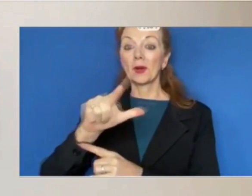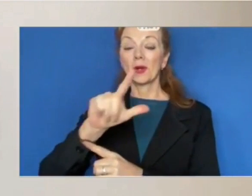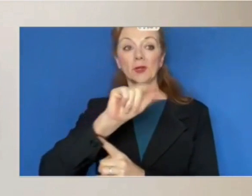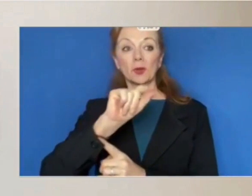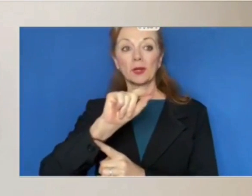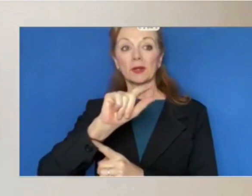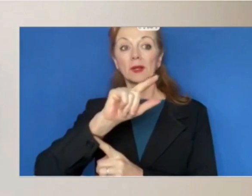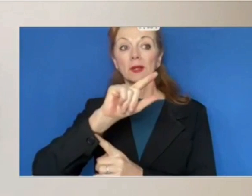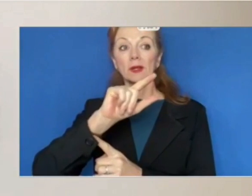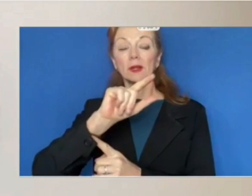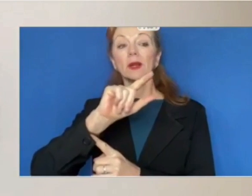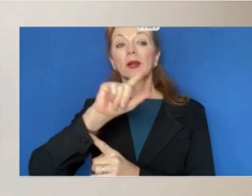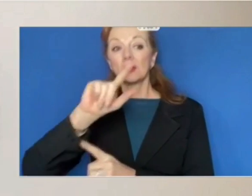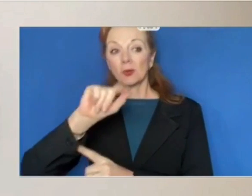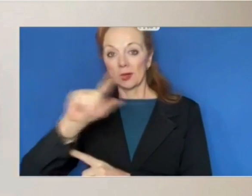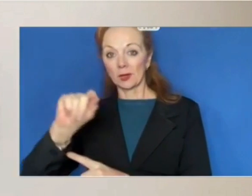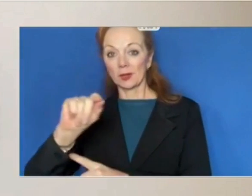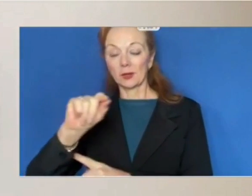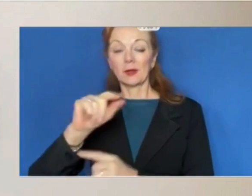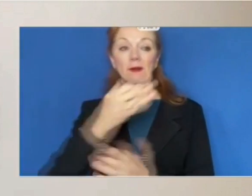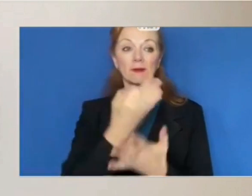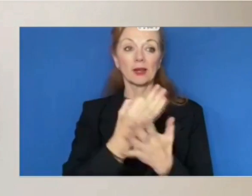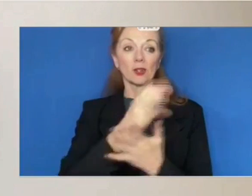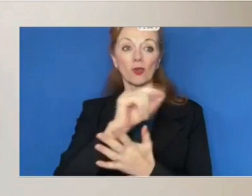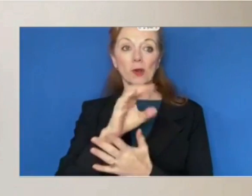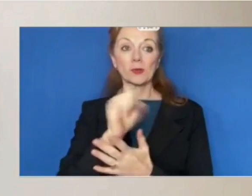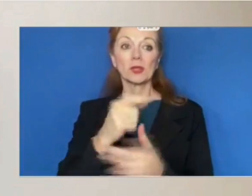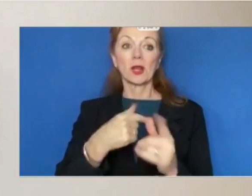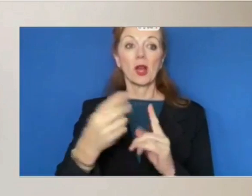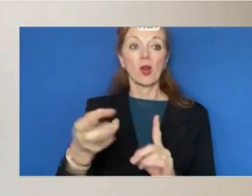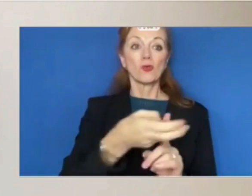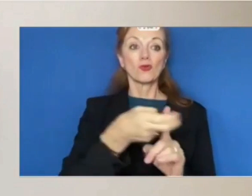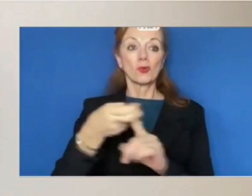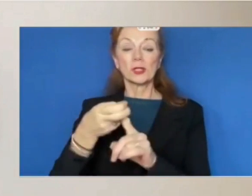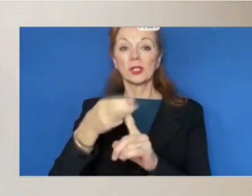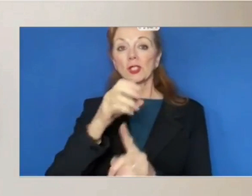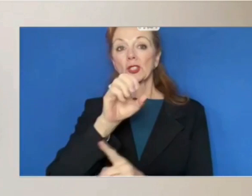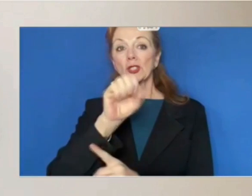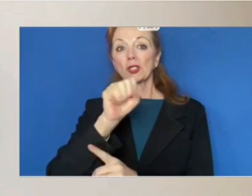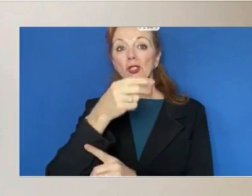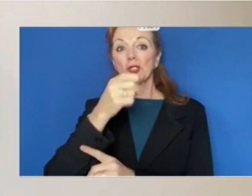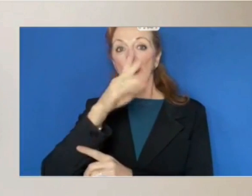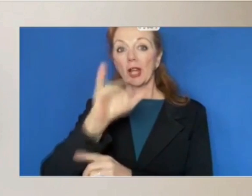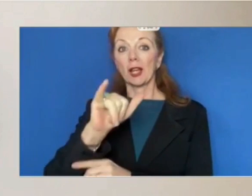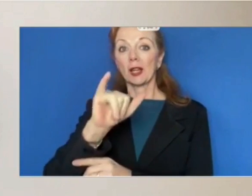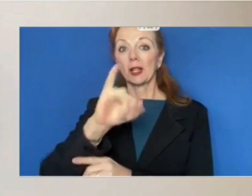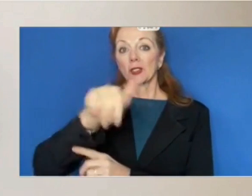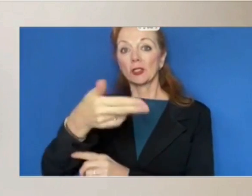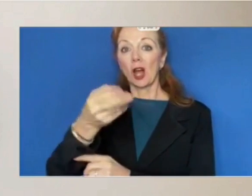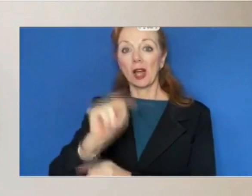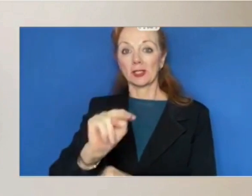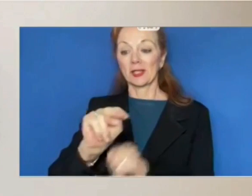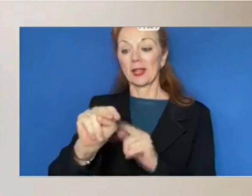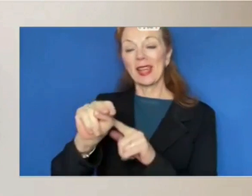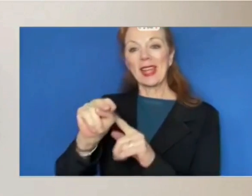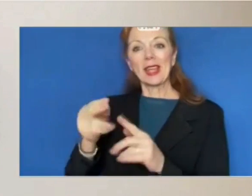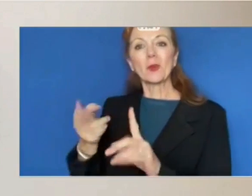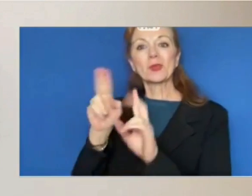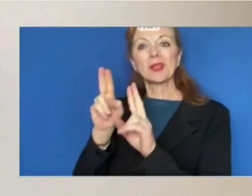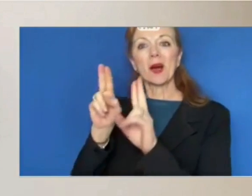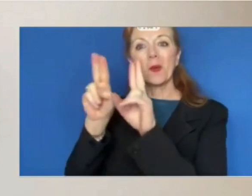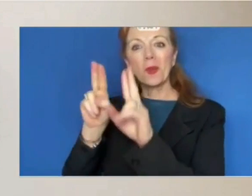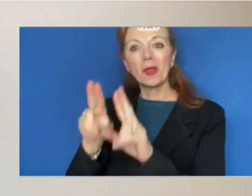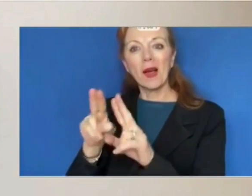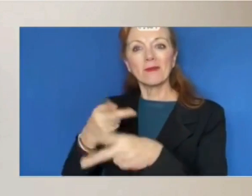Financial Crimes Unit arrested Jamel Deshae Johnson while he was applying for a $10,000 loan at the Charlotte Metro Credit